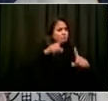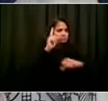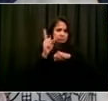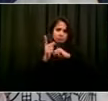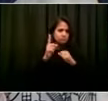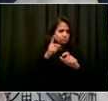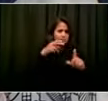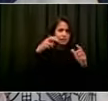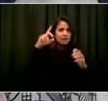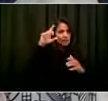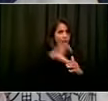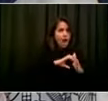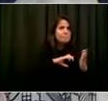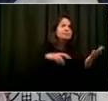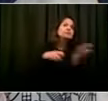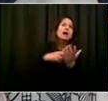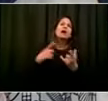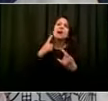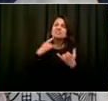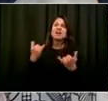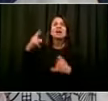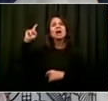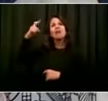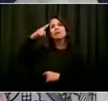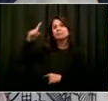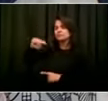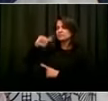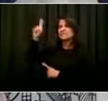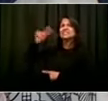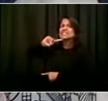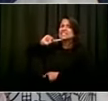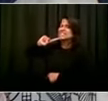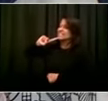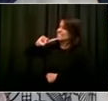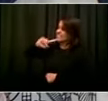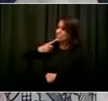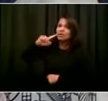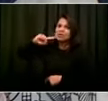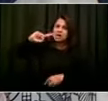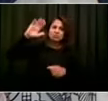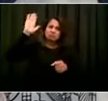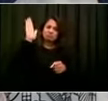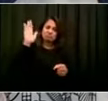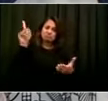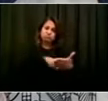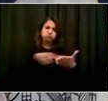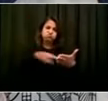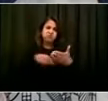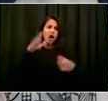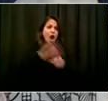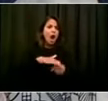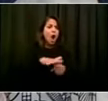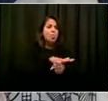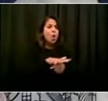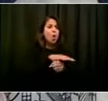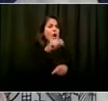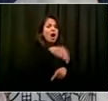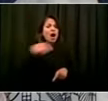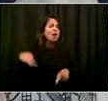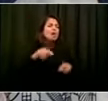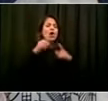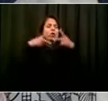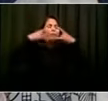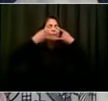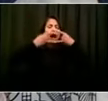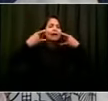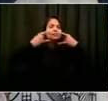think that criticism is fair. Is that what has led to these spikes? No, I don't think that's what happened here, Bridget. I think what happened